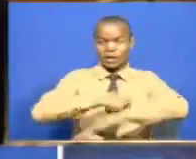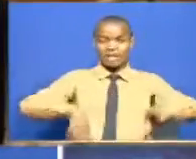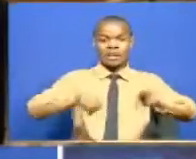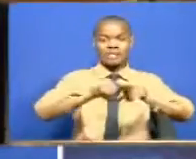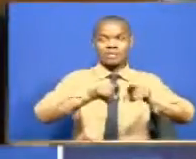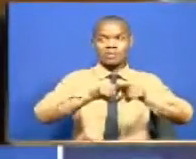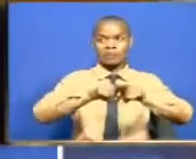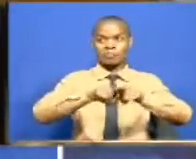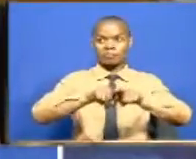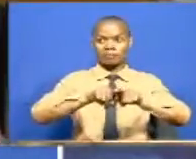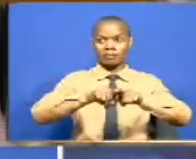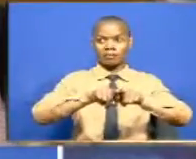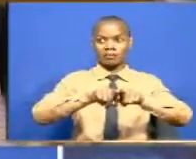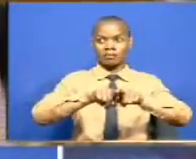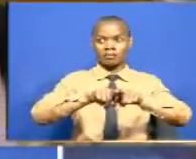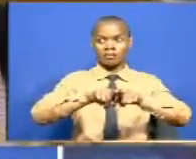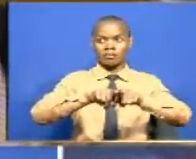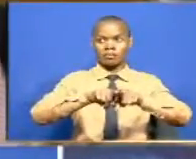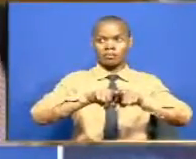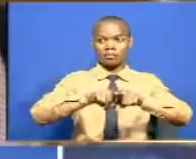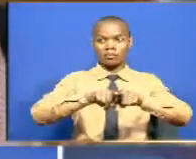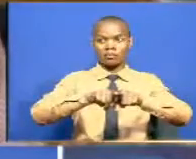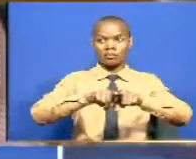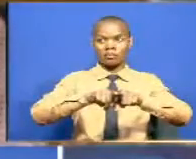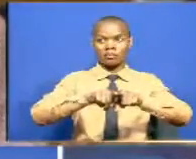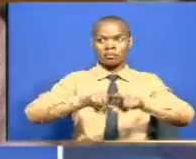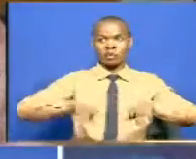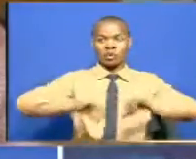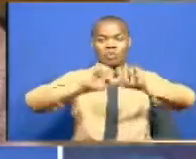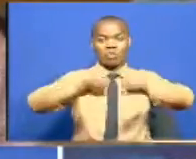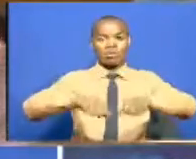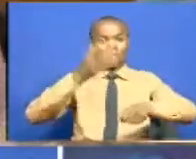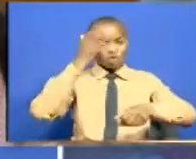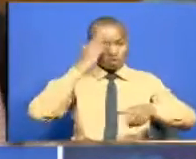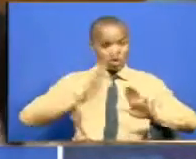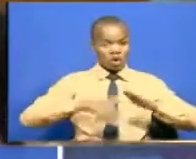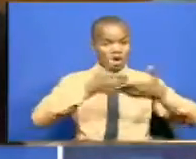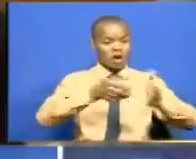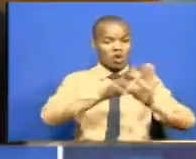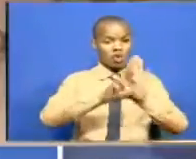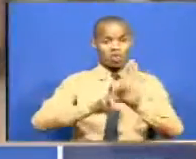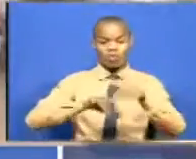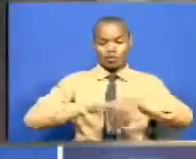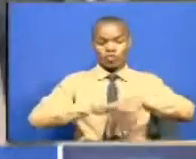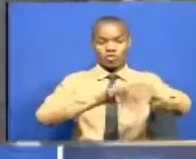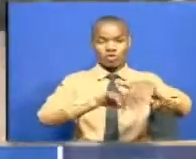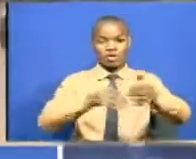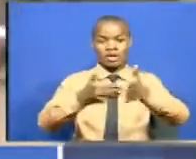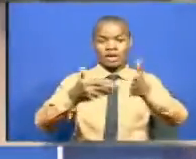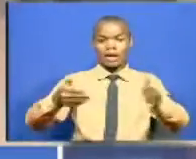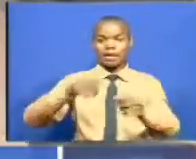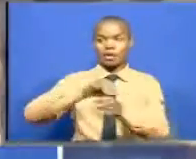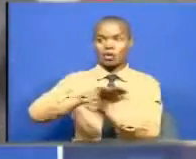to facilitate the observance of the containment measures against COVID.